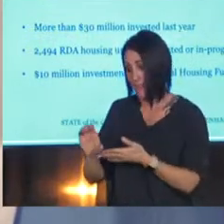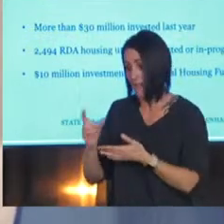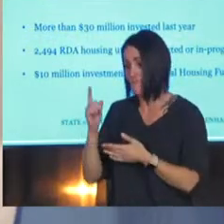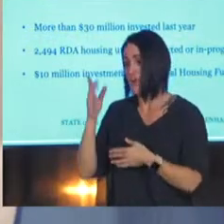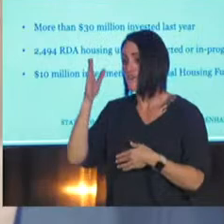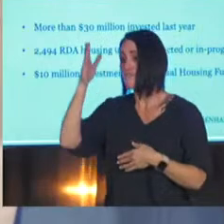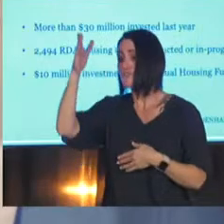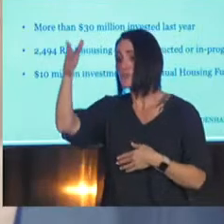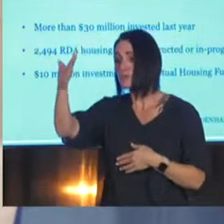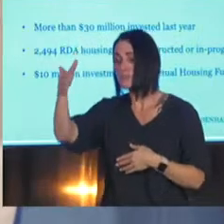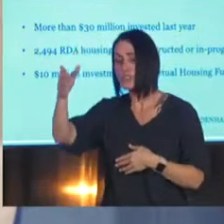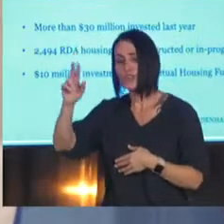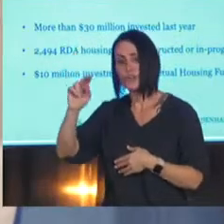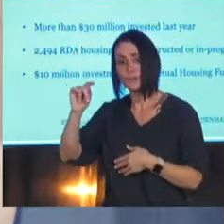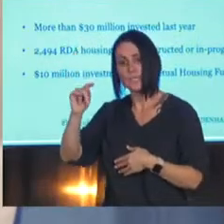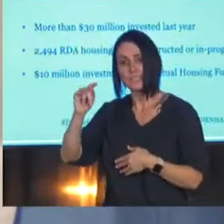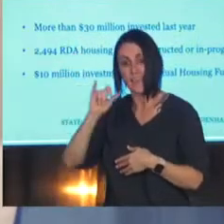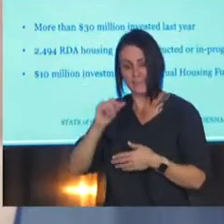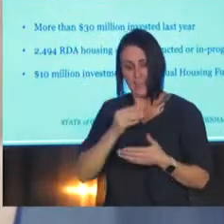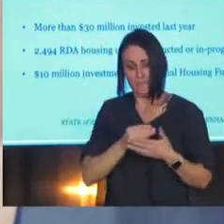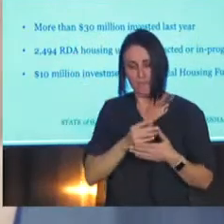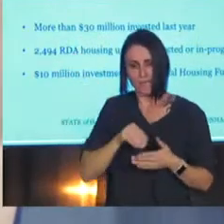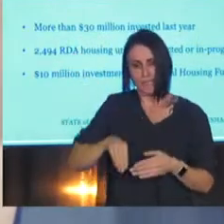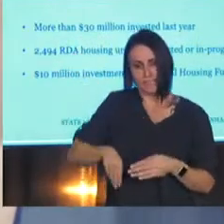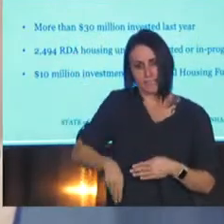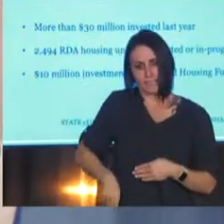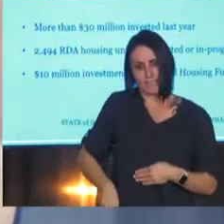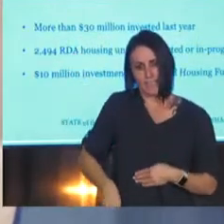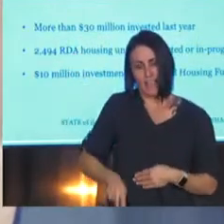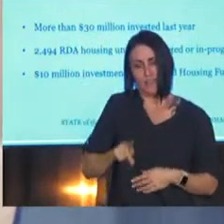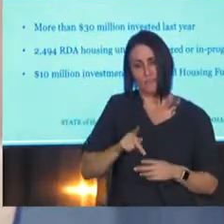future units, it takes that revenue and puts it in the pockets of the